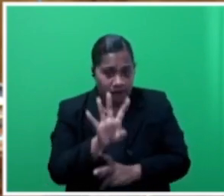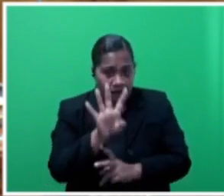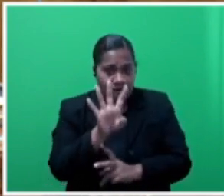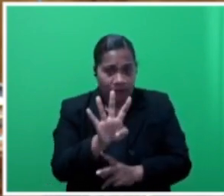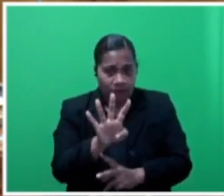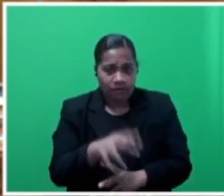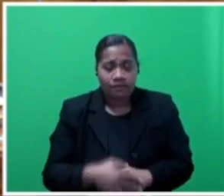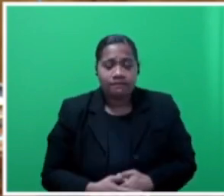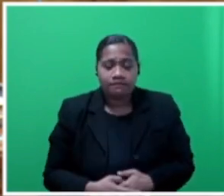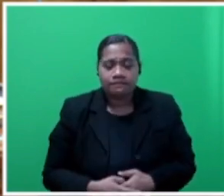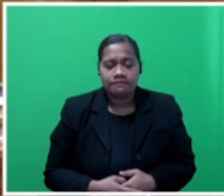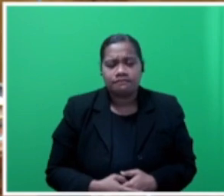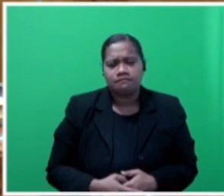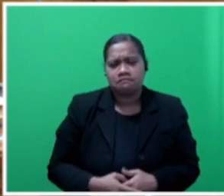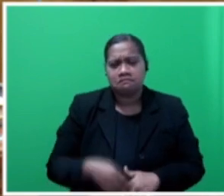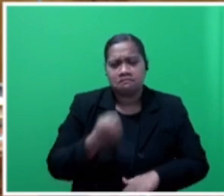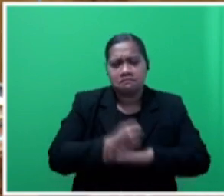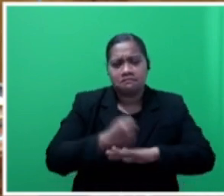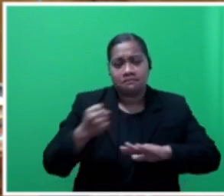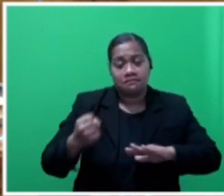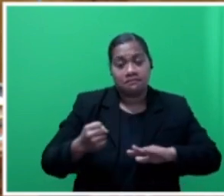that the government does not have the